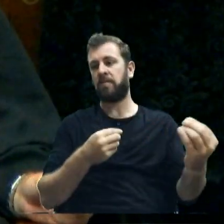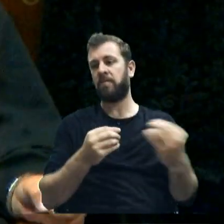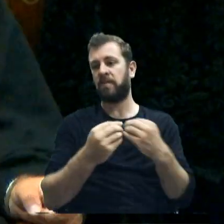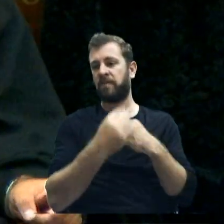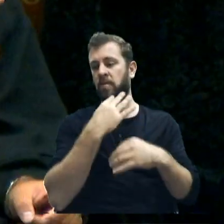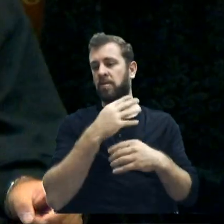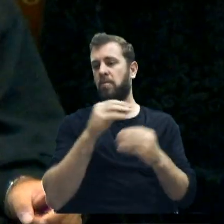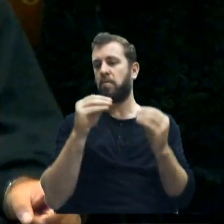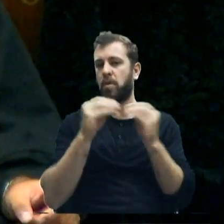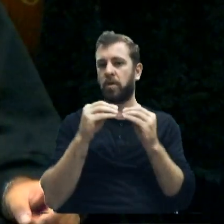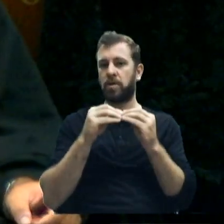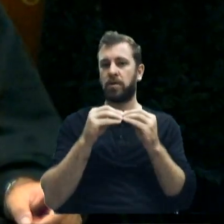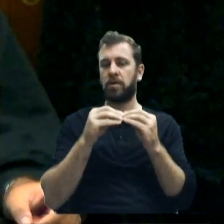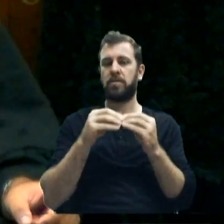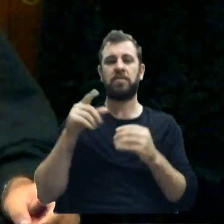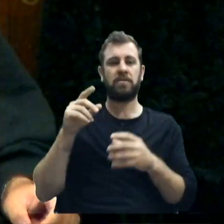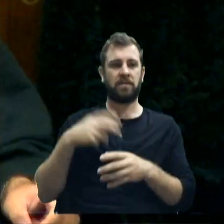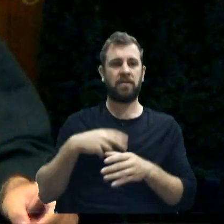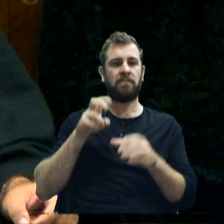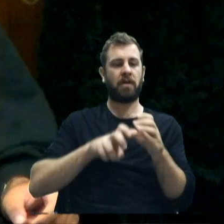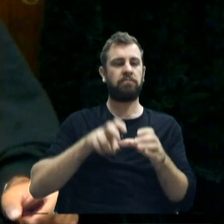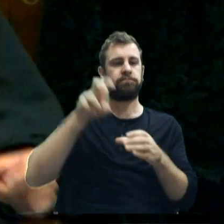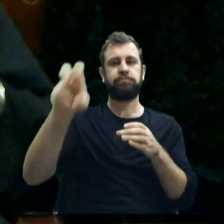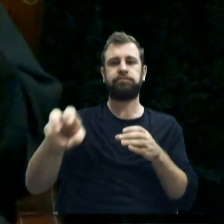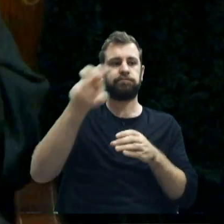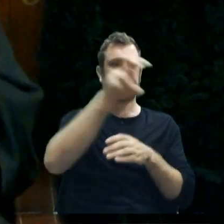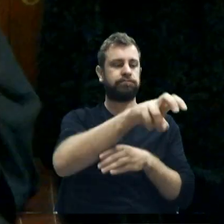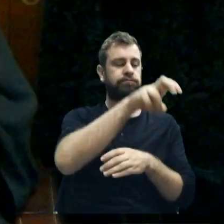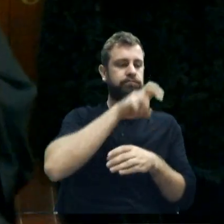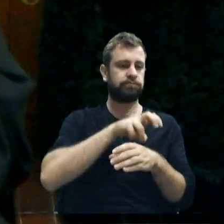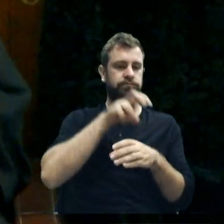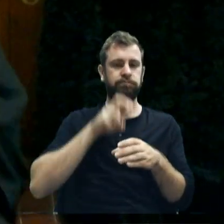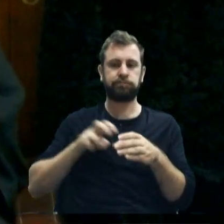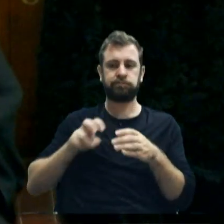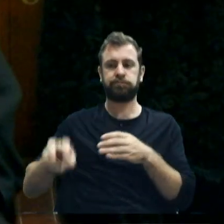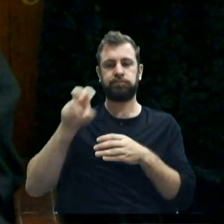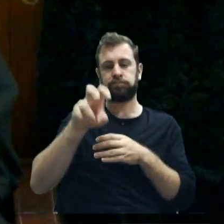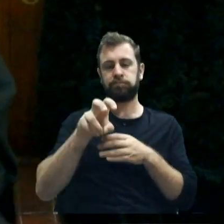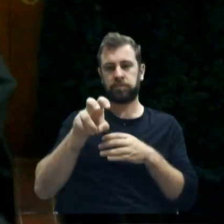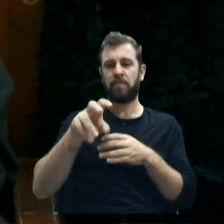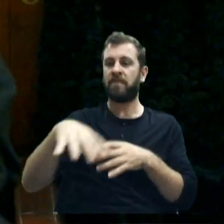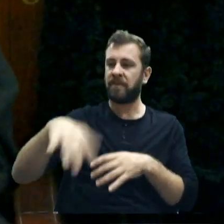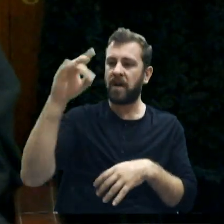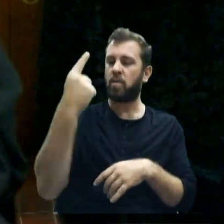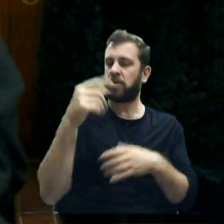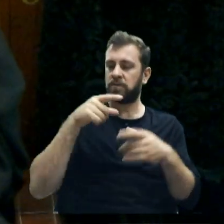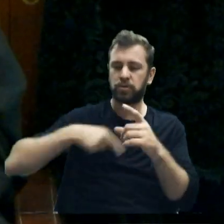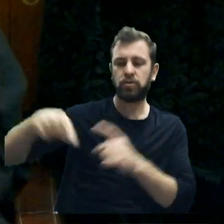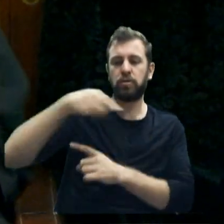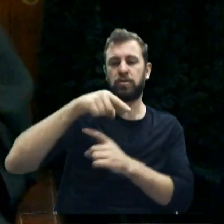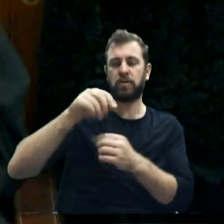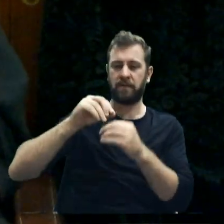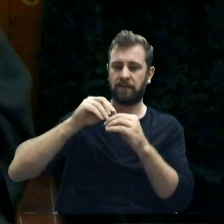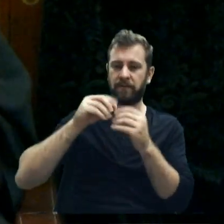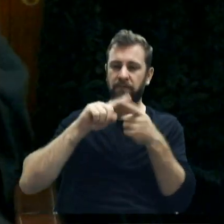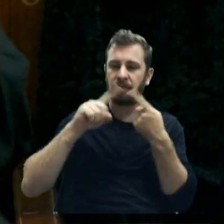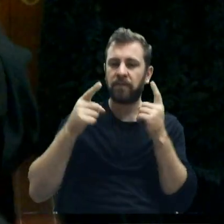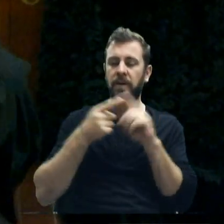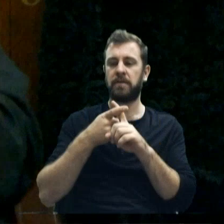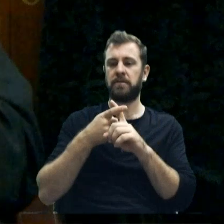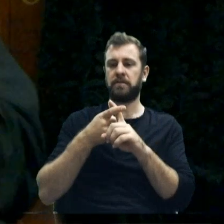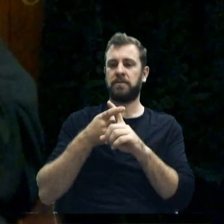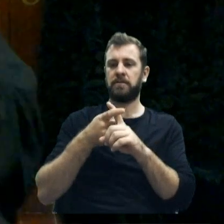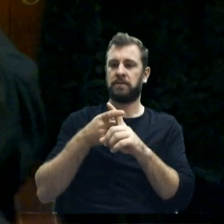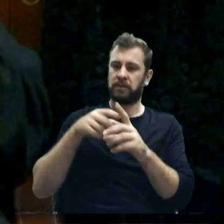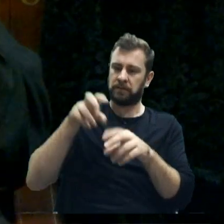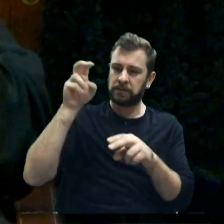And you'll jump from circle to circle to circle to circle until you find that circle of friends that you can sit there and you can watch